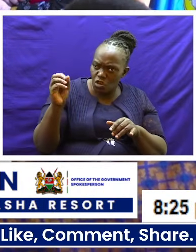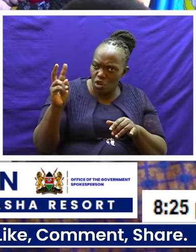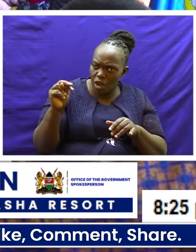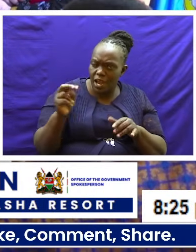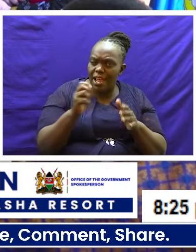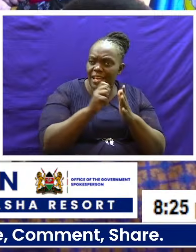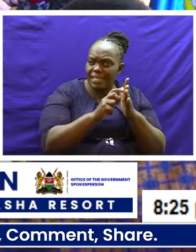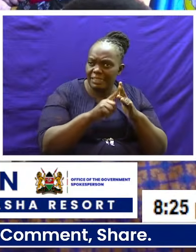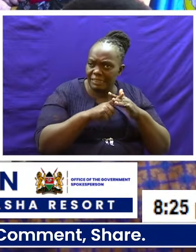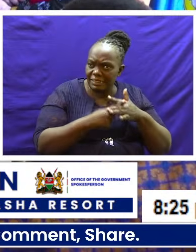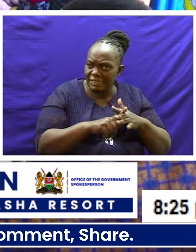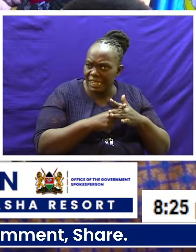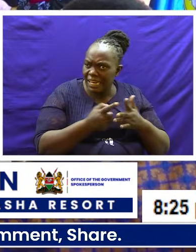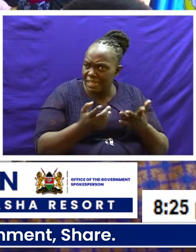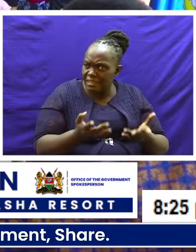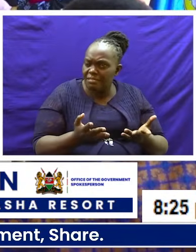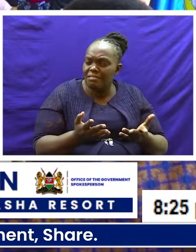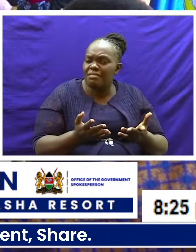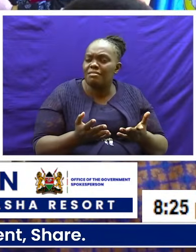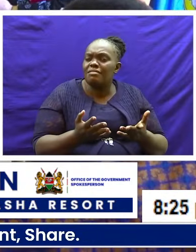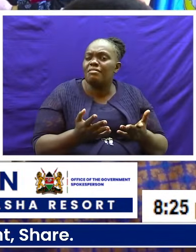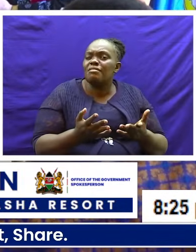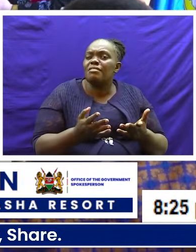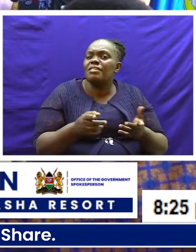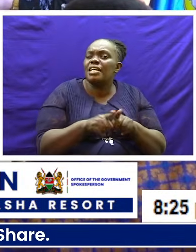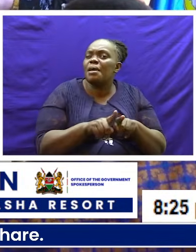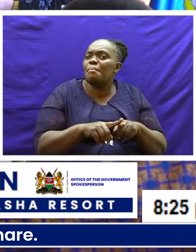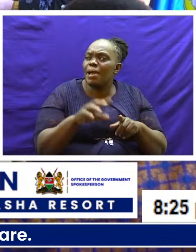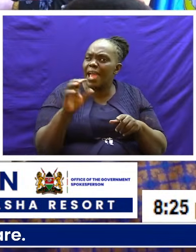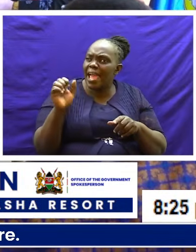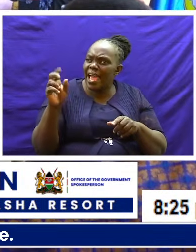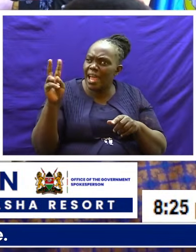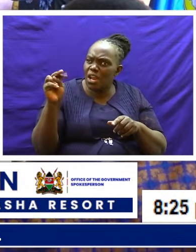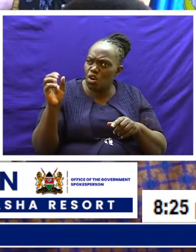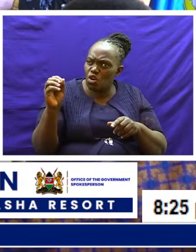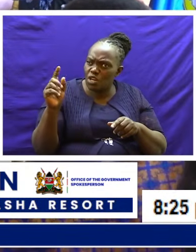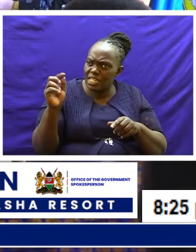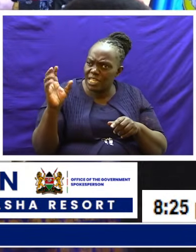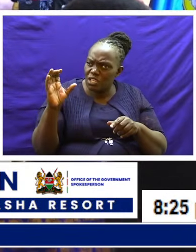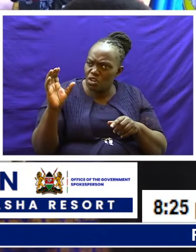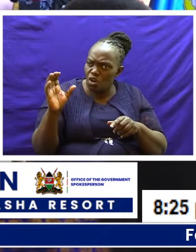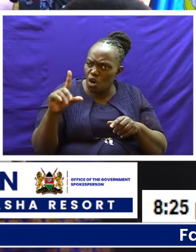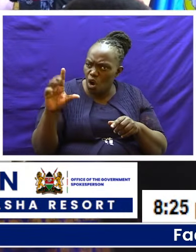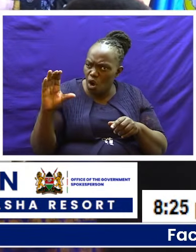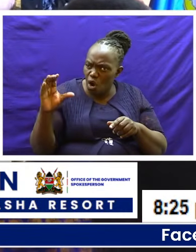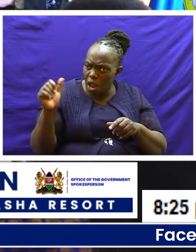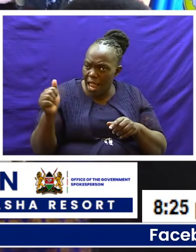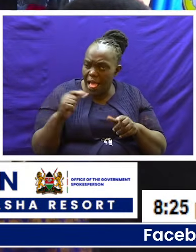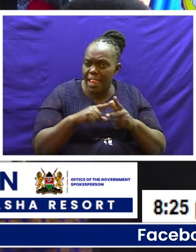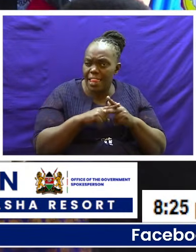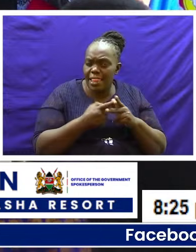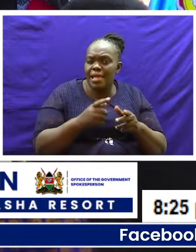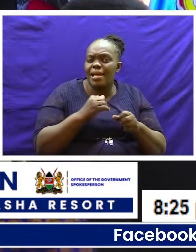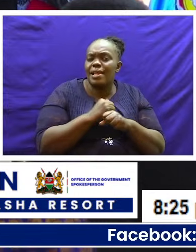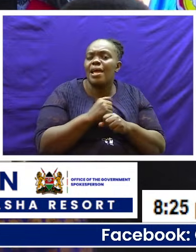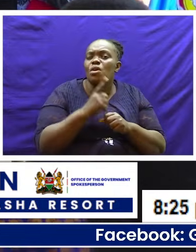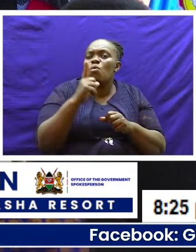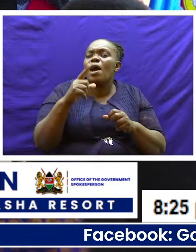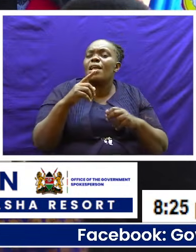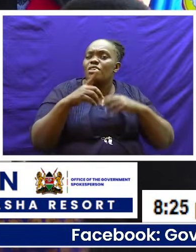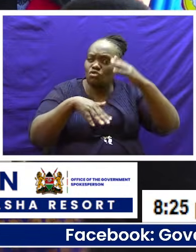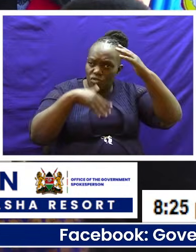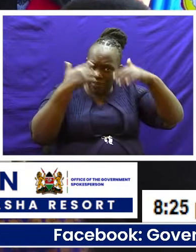engineering, they call aeronautical engineering. Aeronautical engineering is only done in one